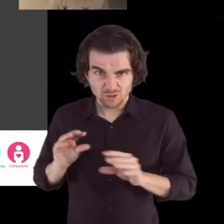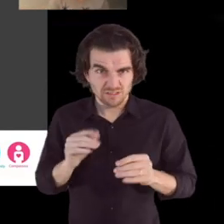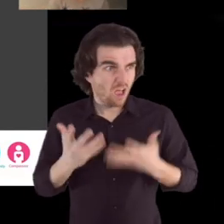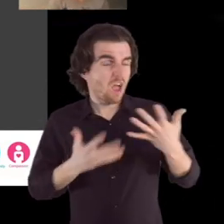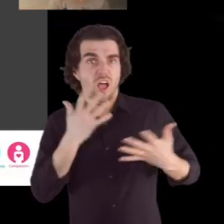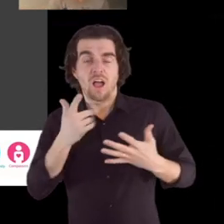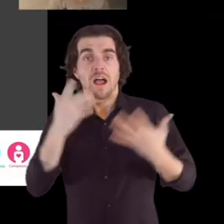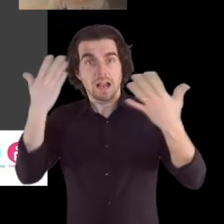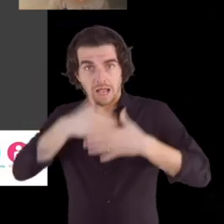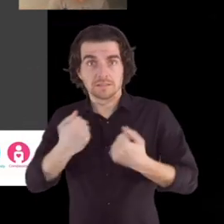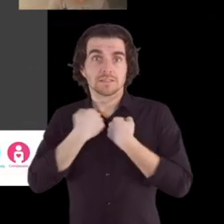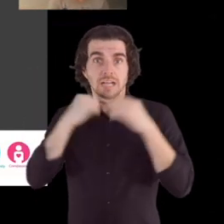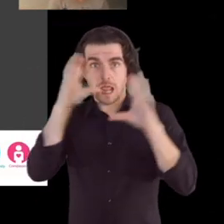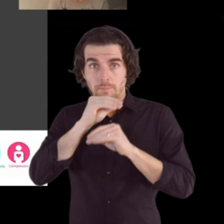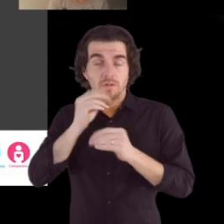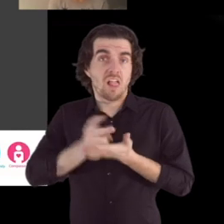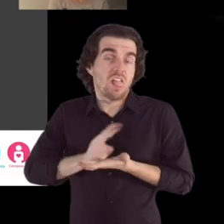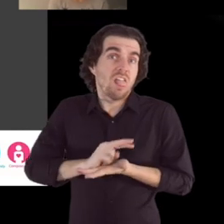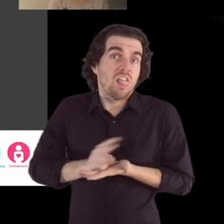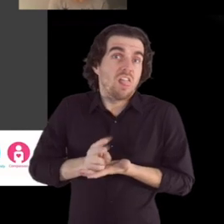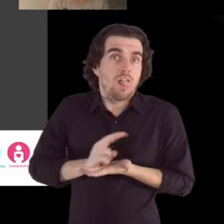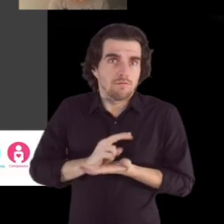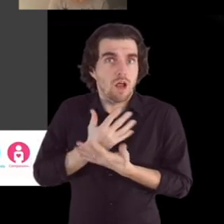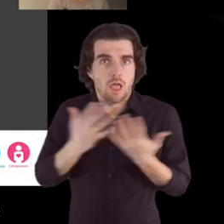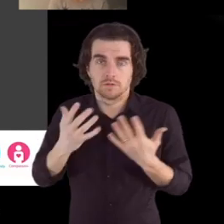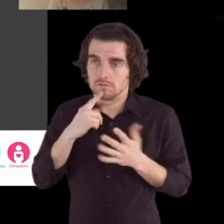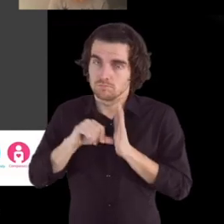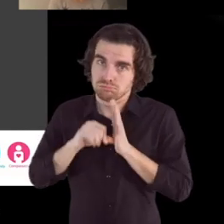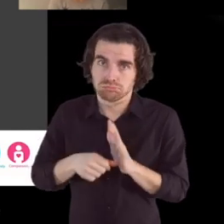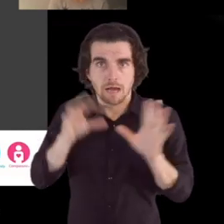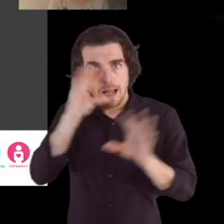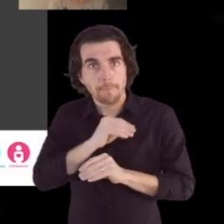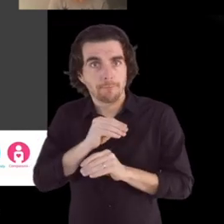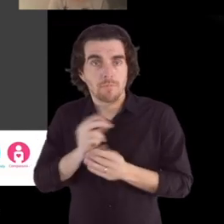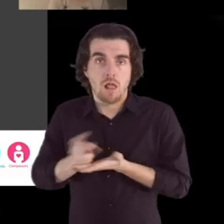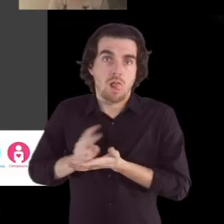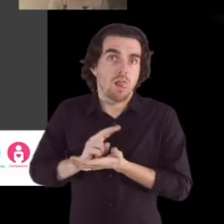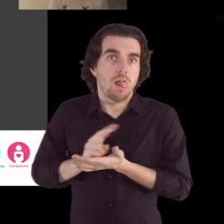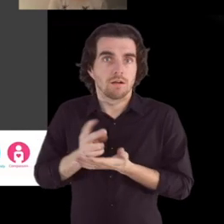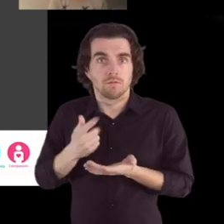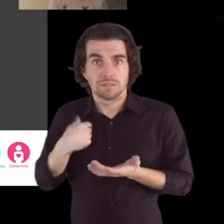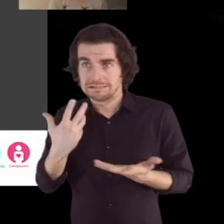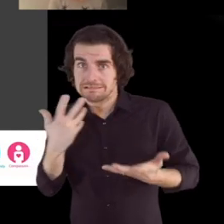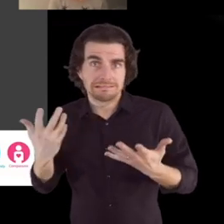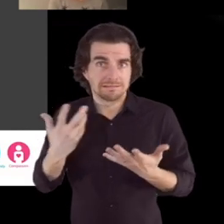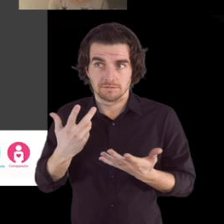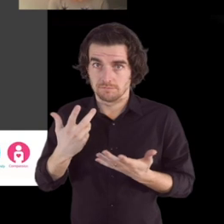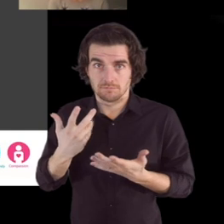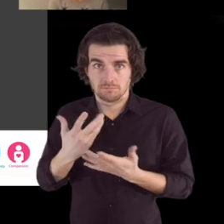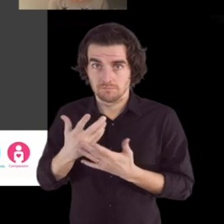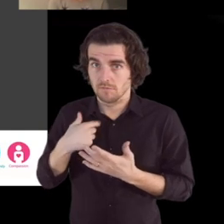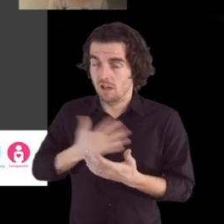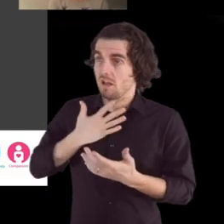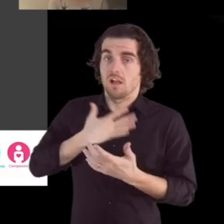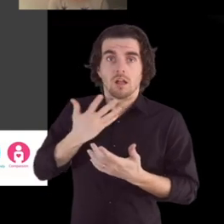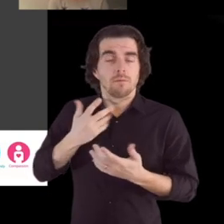can affect our sleep. I'm hearing that a lot recently from people who are finding it really difficult to sleep. Sometimes we can engage in unhelpful